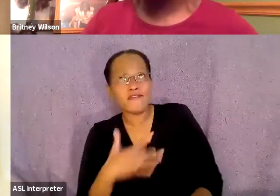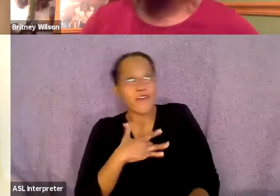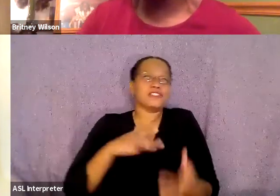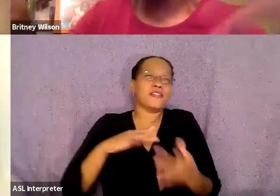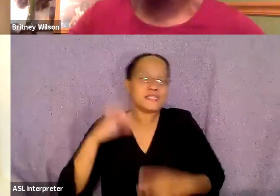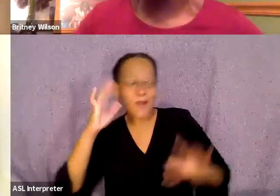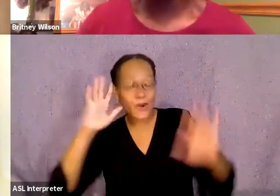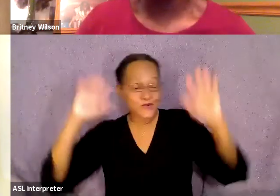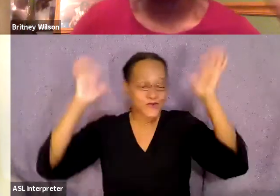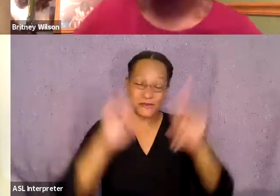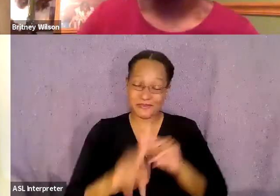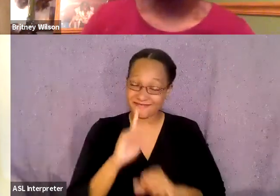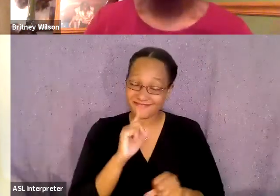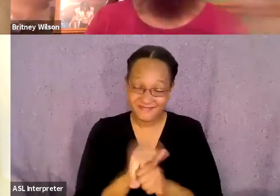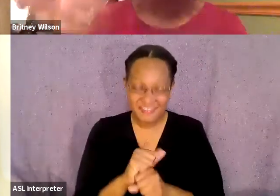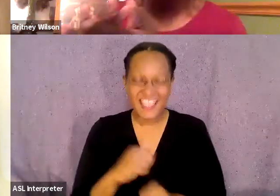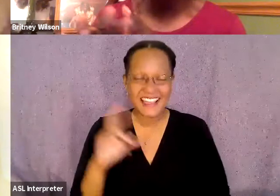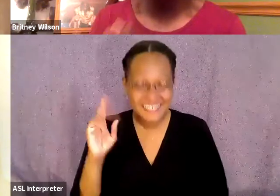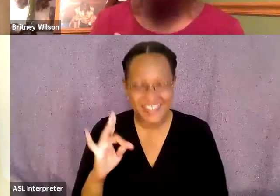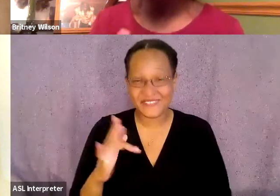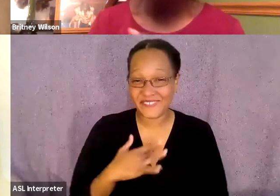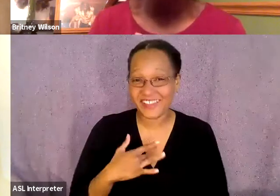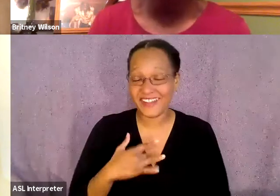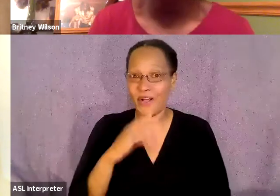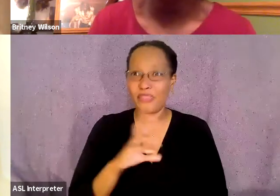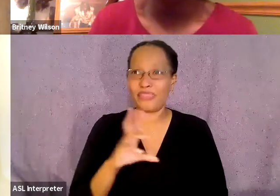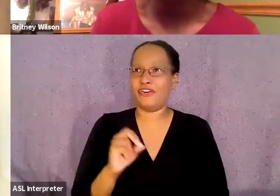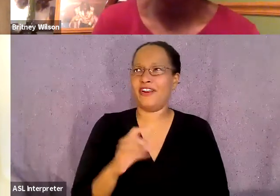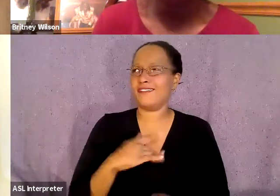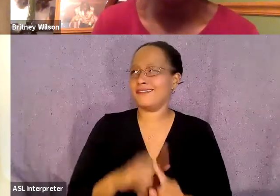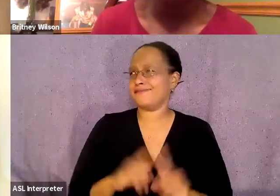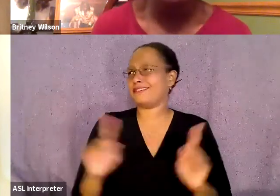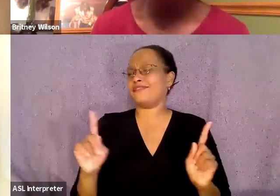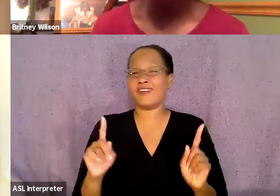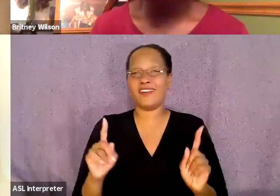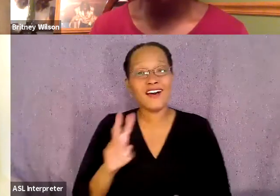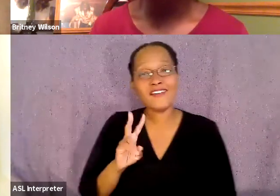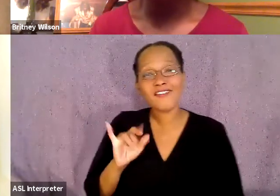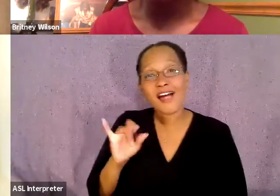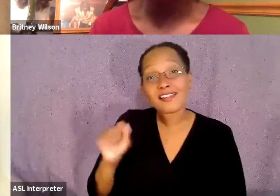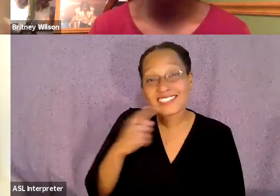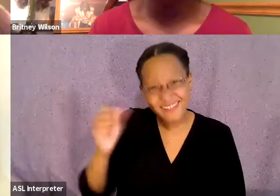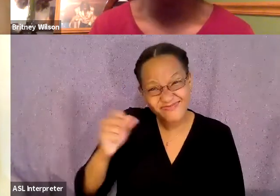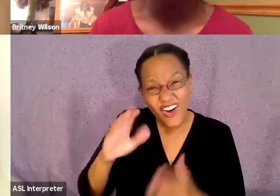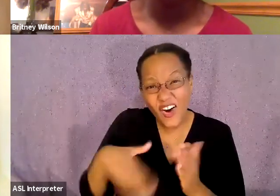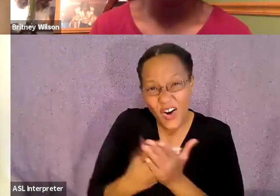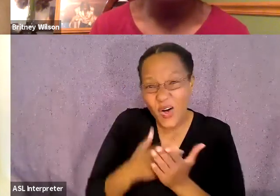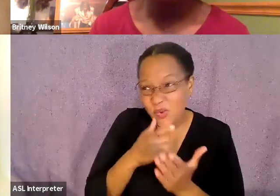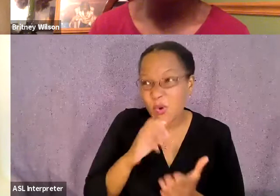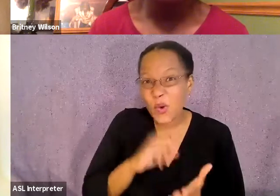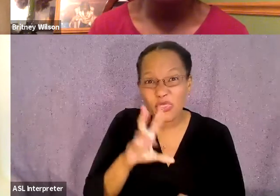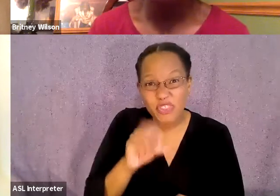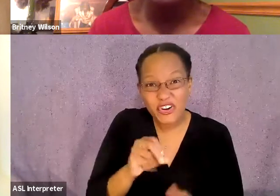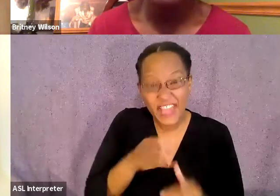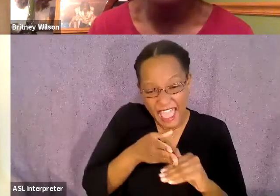woo! That's real. Like, everybody who has turned 30 after me, they have that switch that comes on. I don't know what it is,